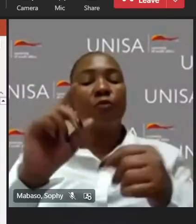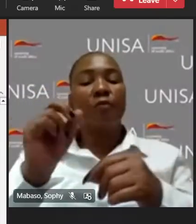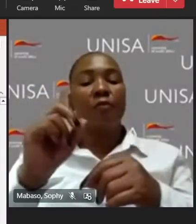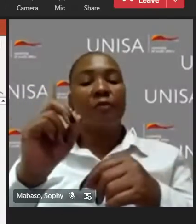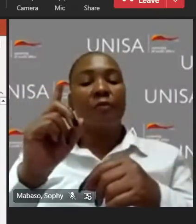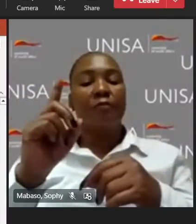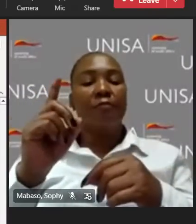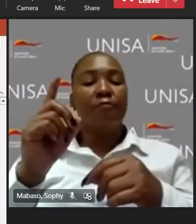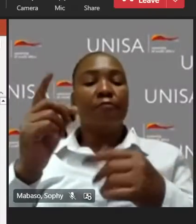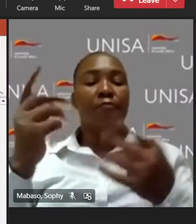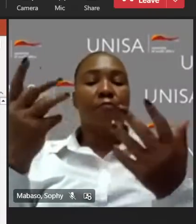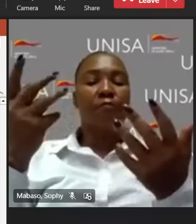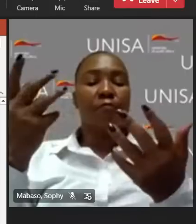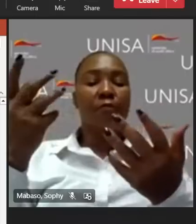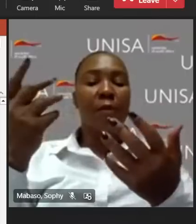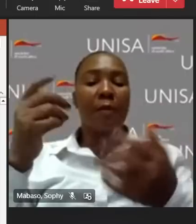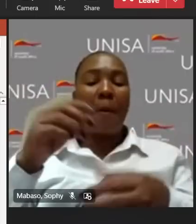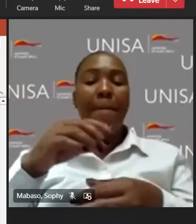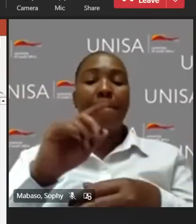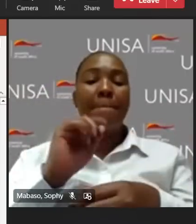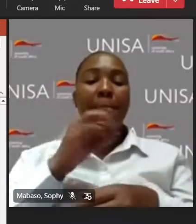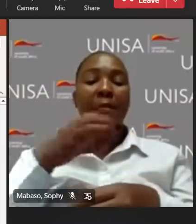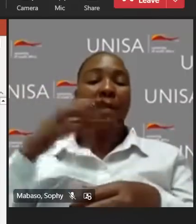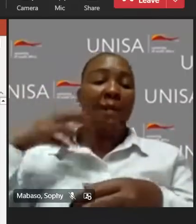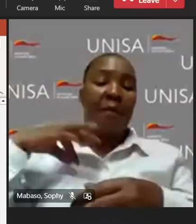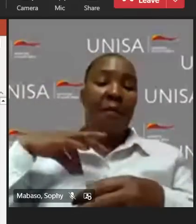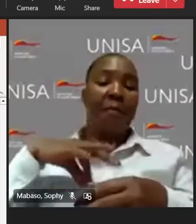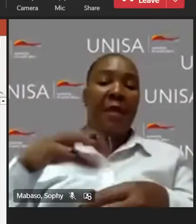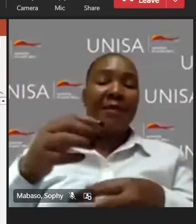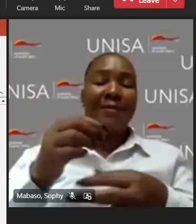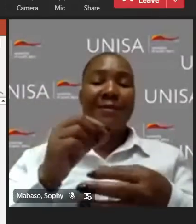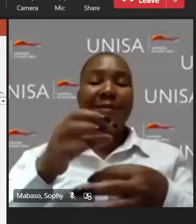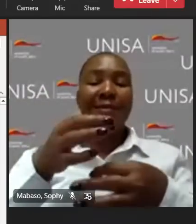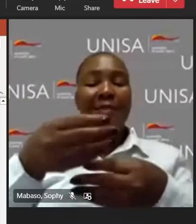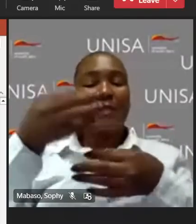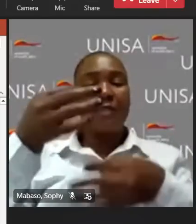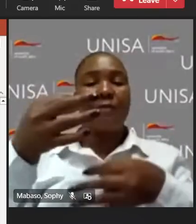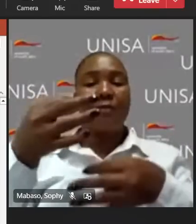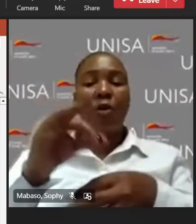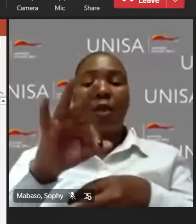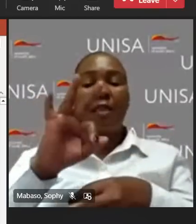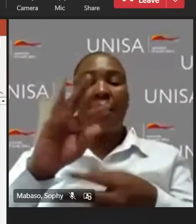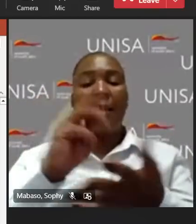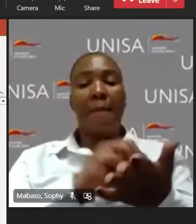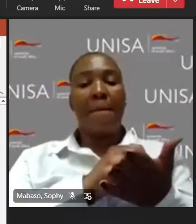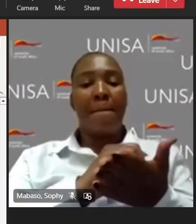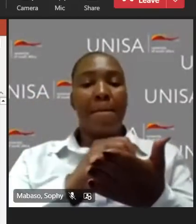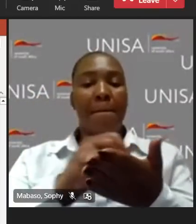payslip or a 3-month bank statement that proves that